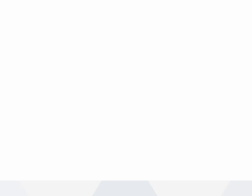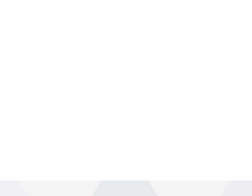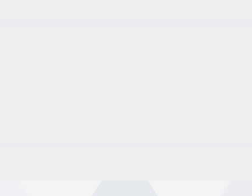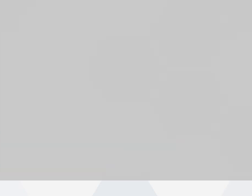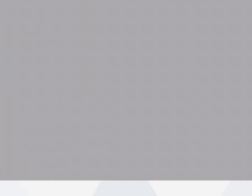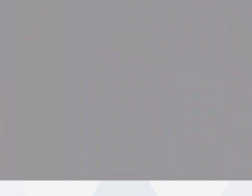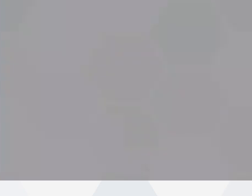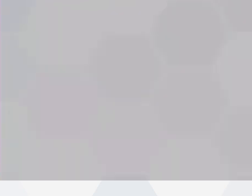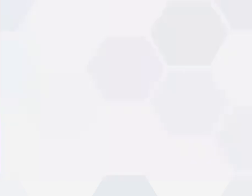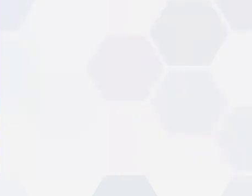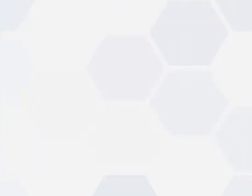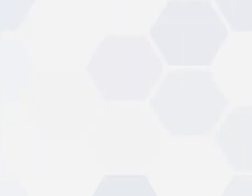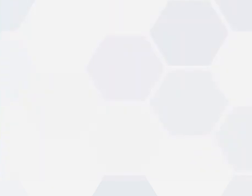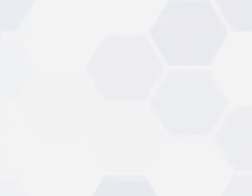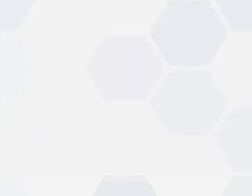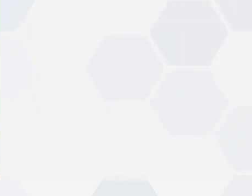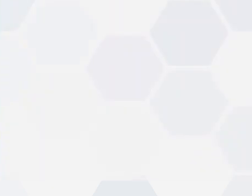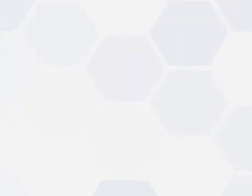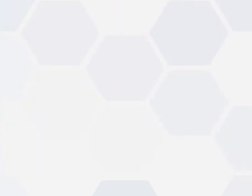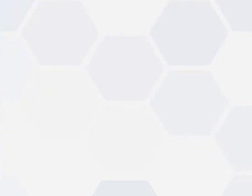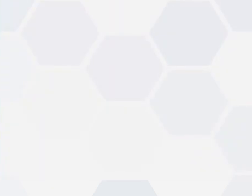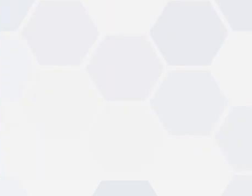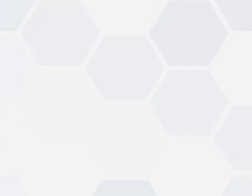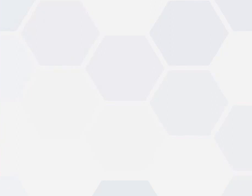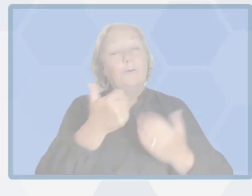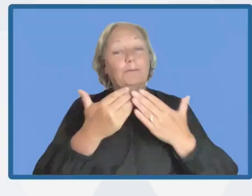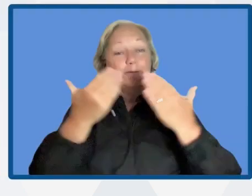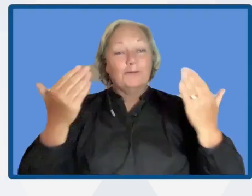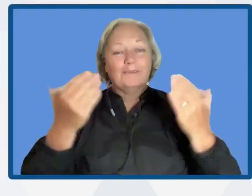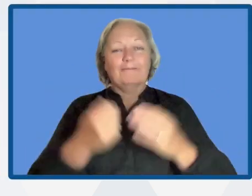Muy buenos días. Good morning.